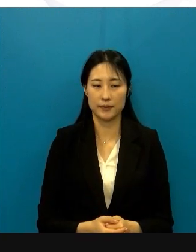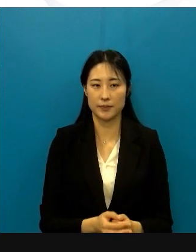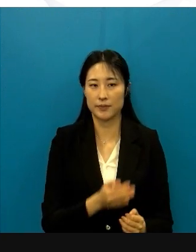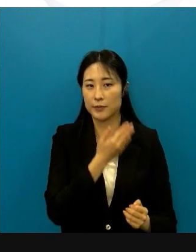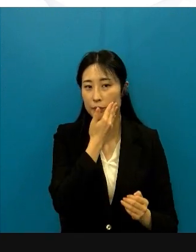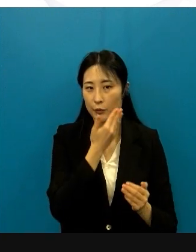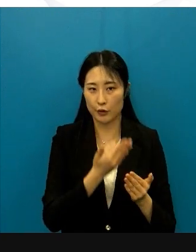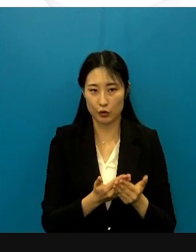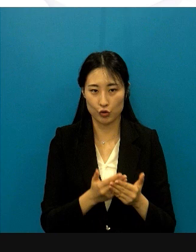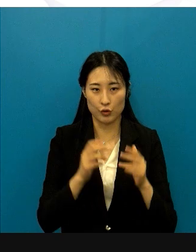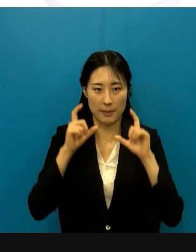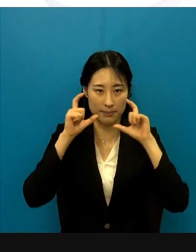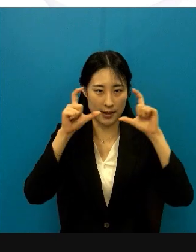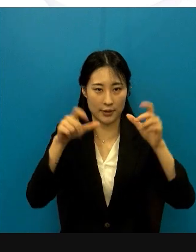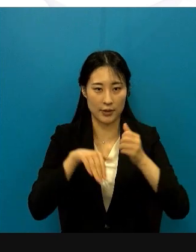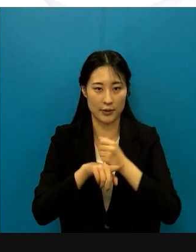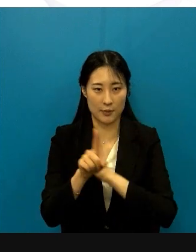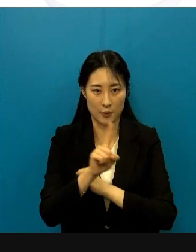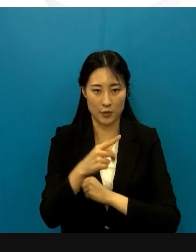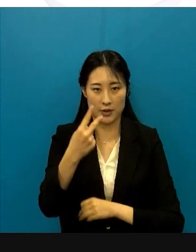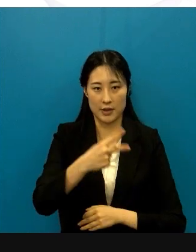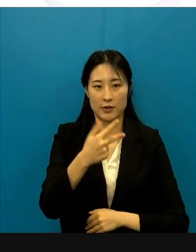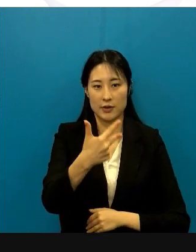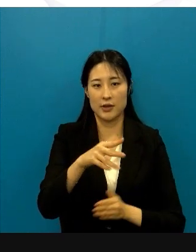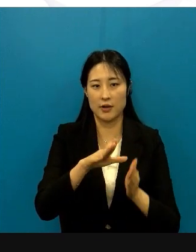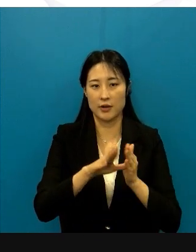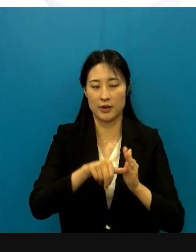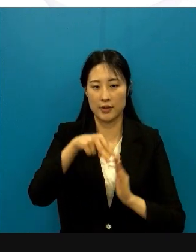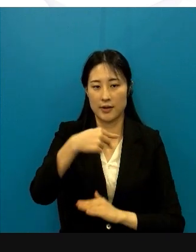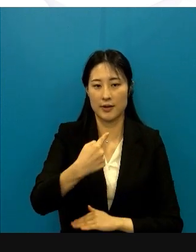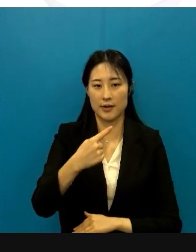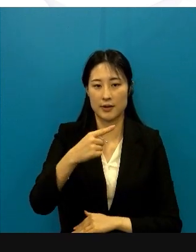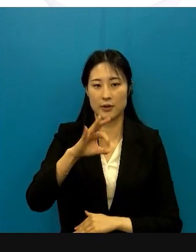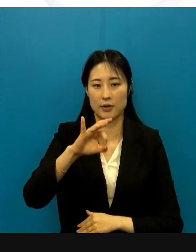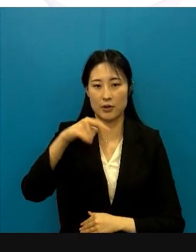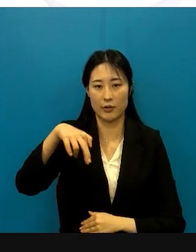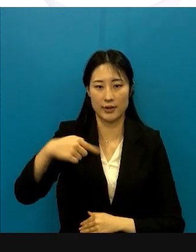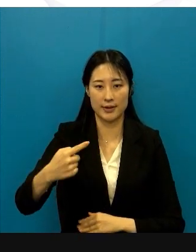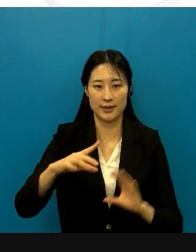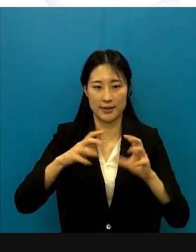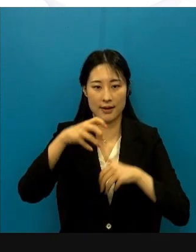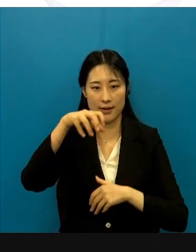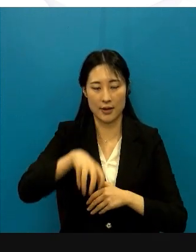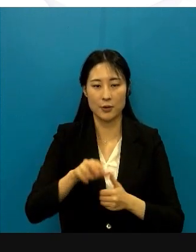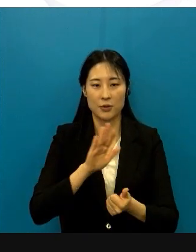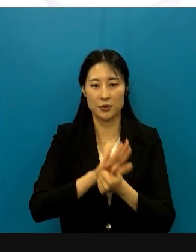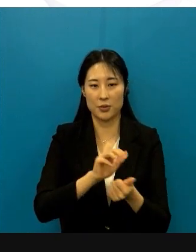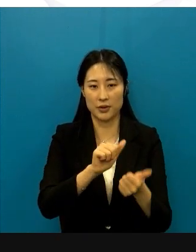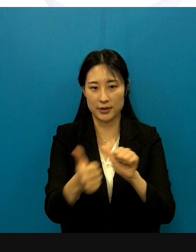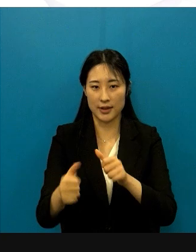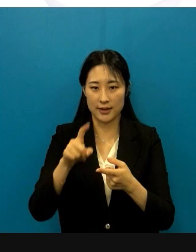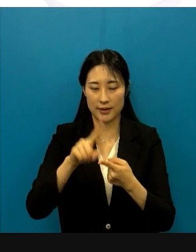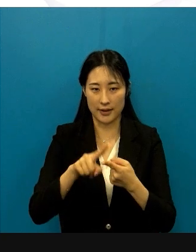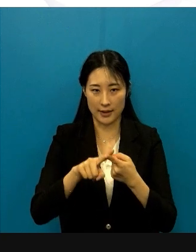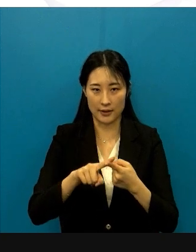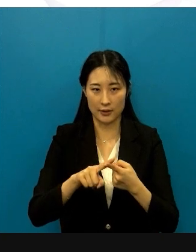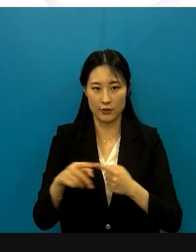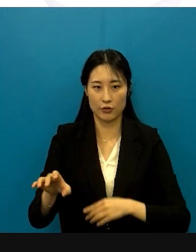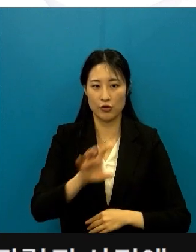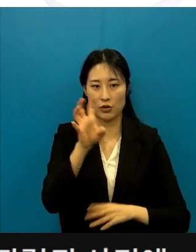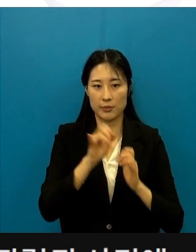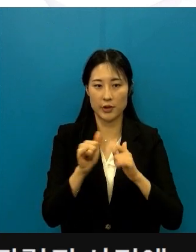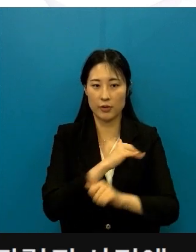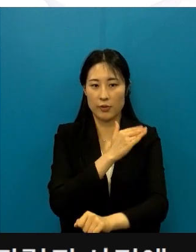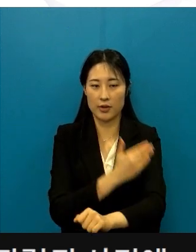of 2007, which is also an assisted dying case. And here the court stresses that an